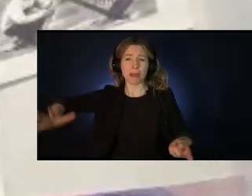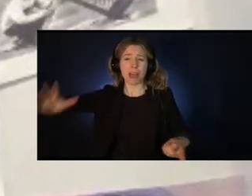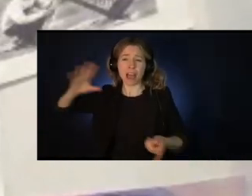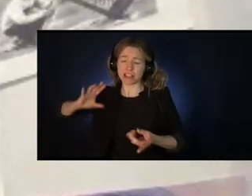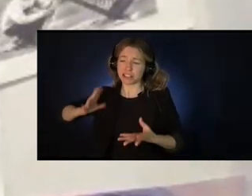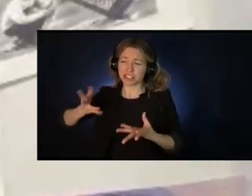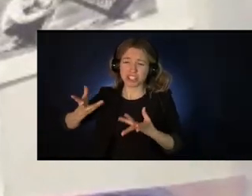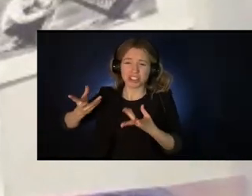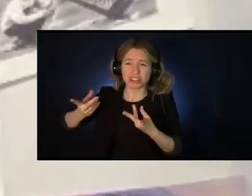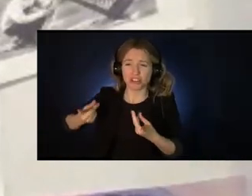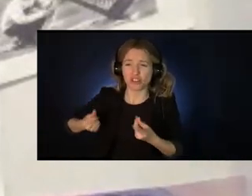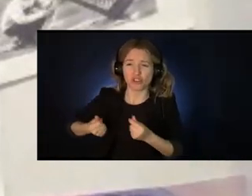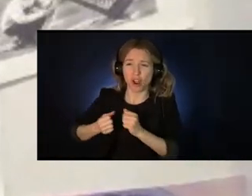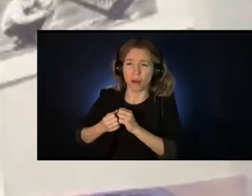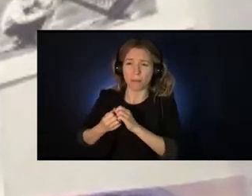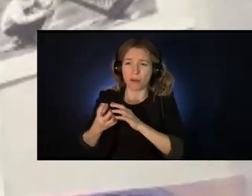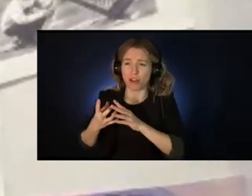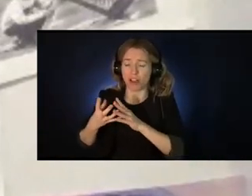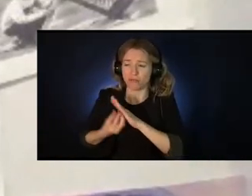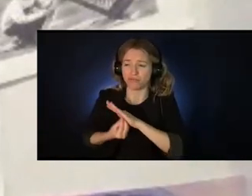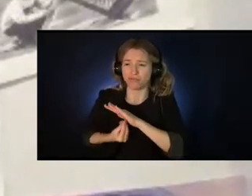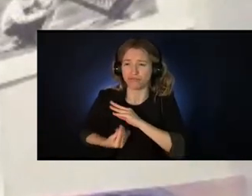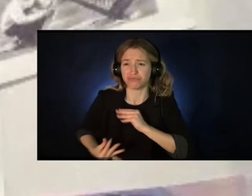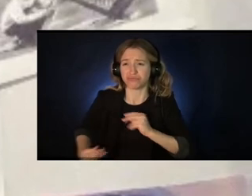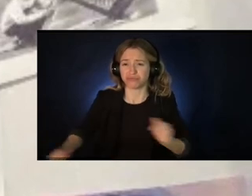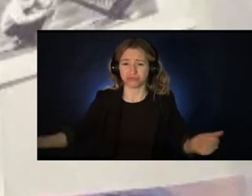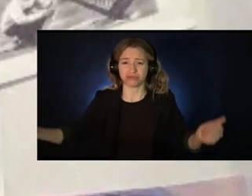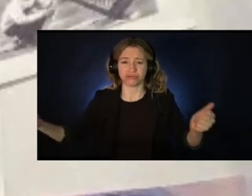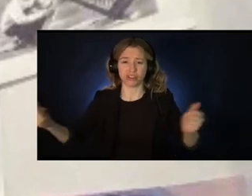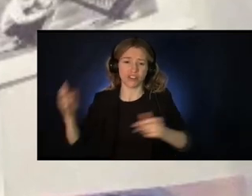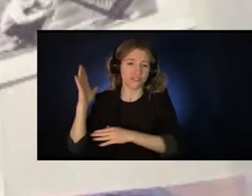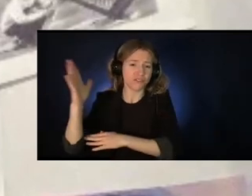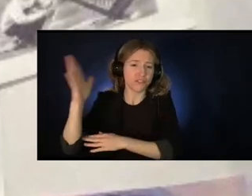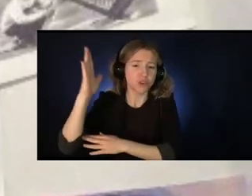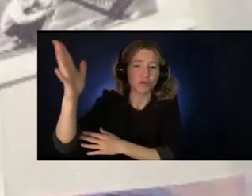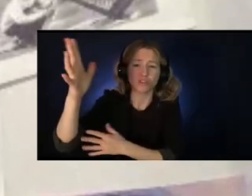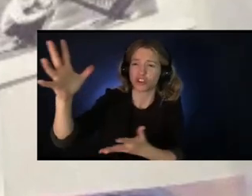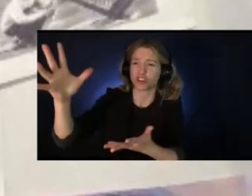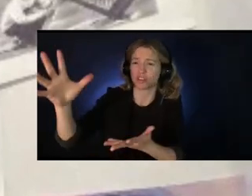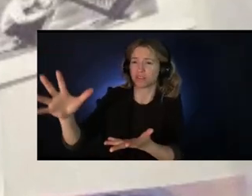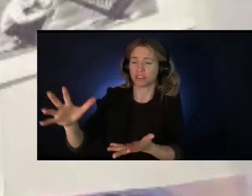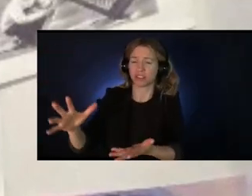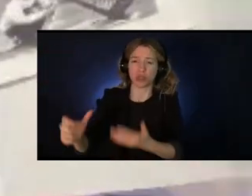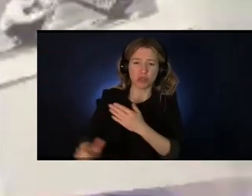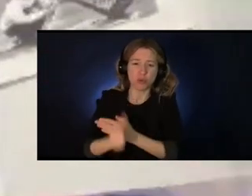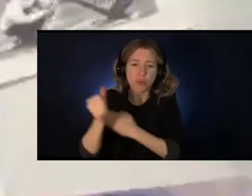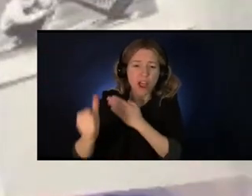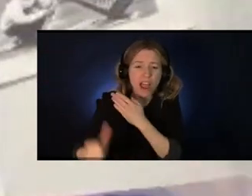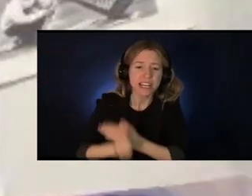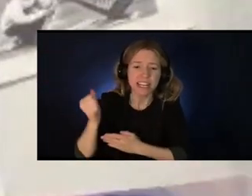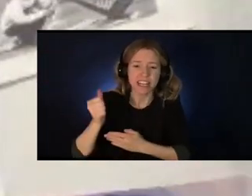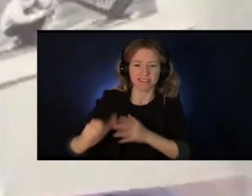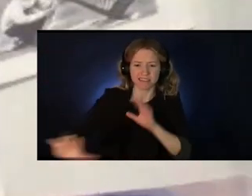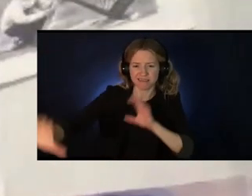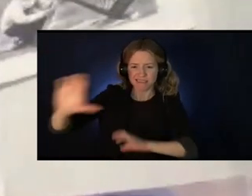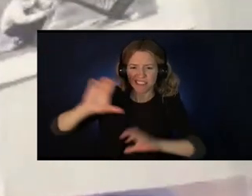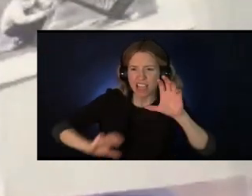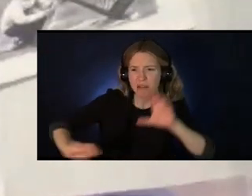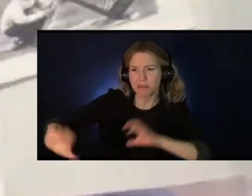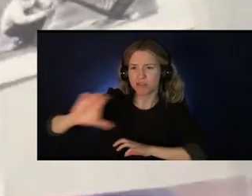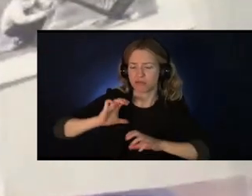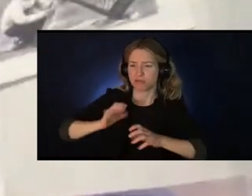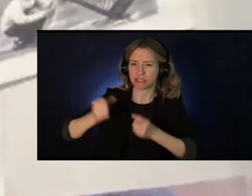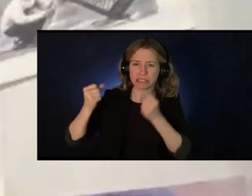life's blood shut up in chemical tanks. Now here you come, bill of sale in